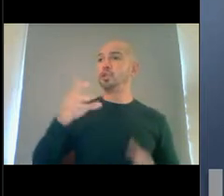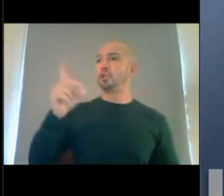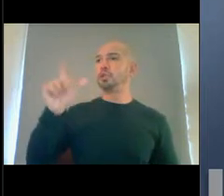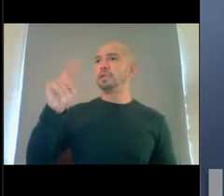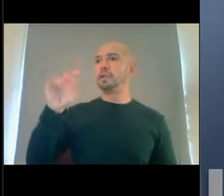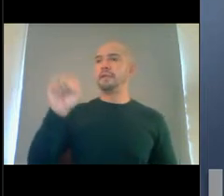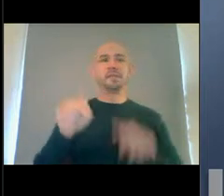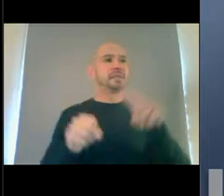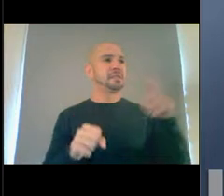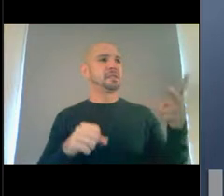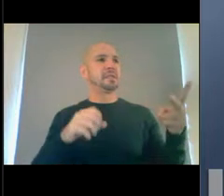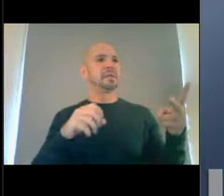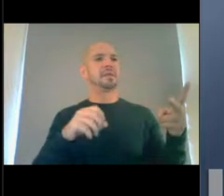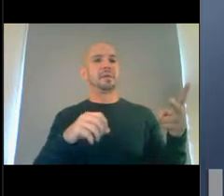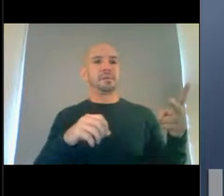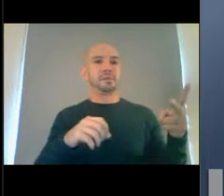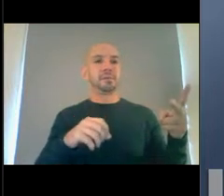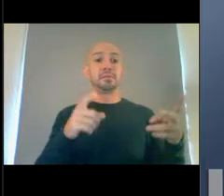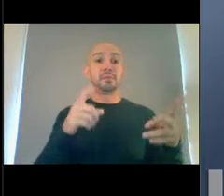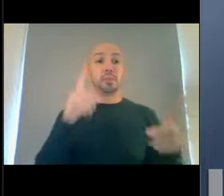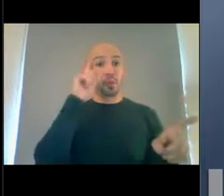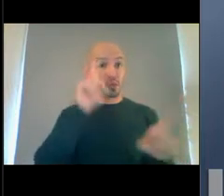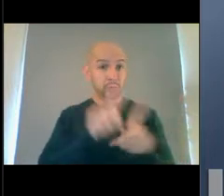chair guardino all those in favor